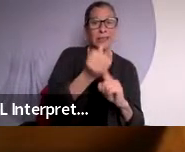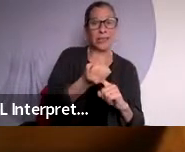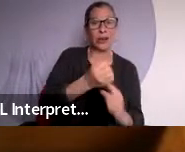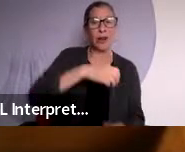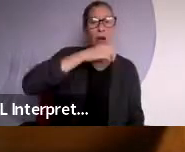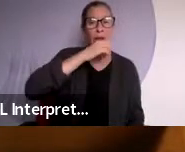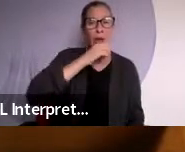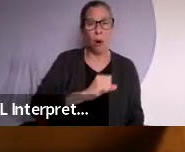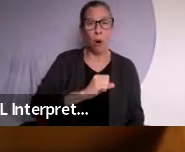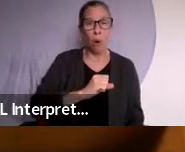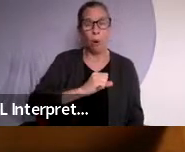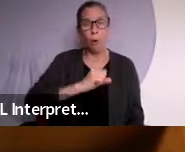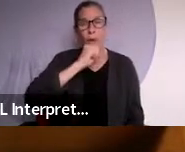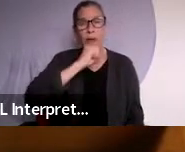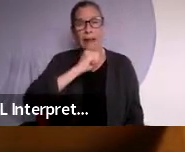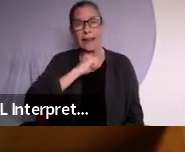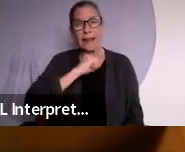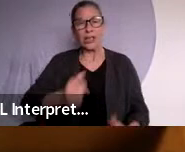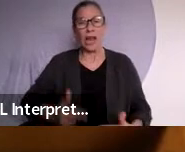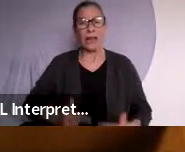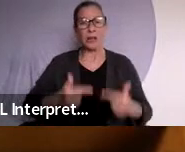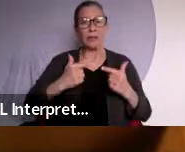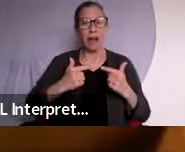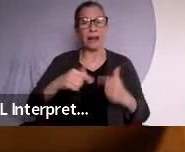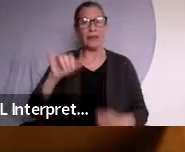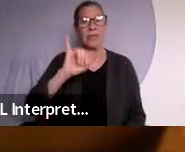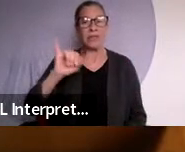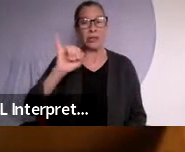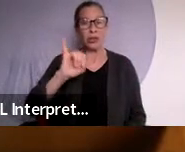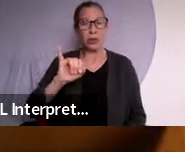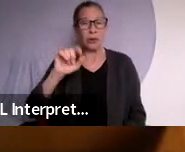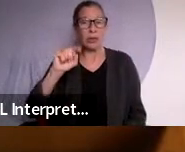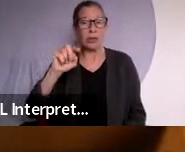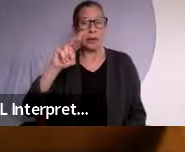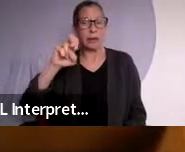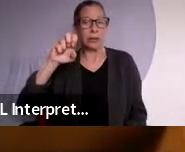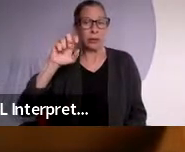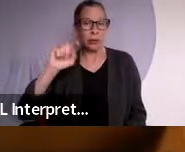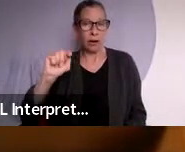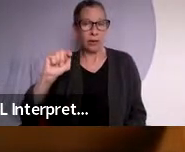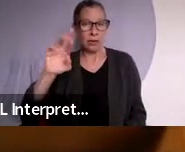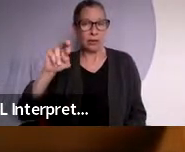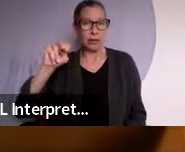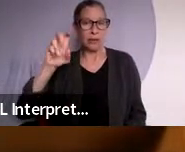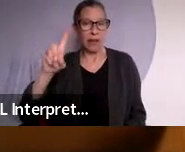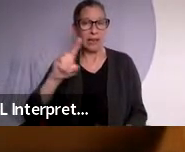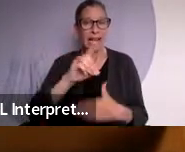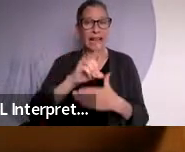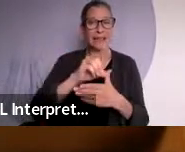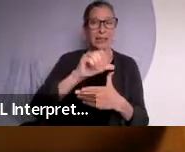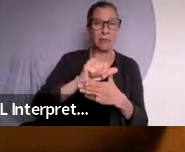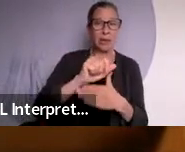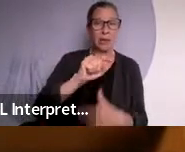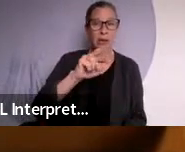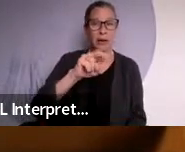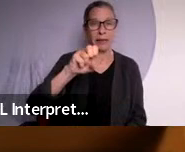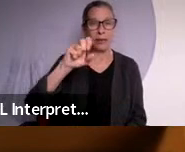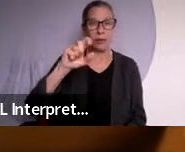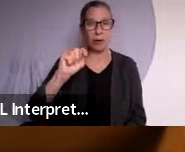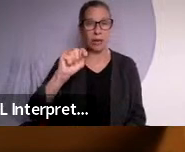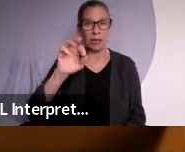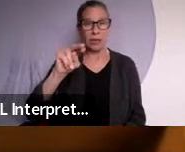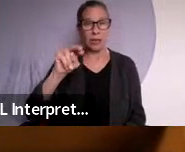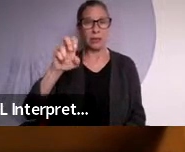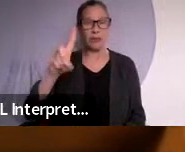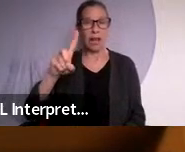Age and Survivors Insurance Trust Fund and the Disability Insurance Trust Fund. You can think of these